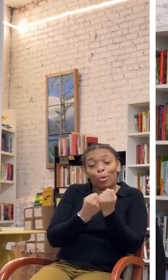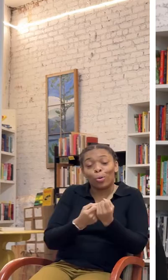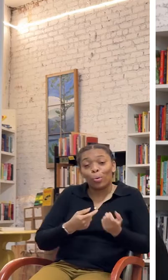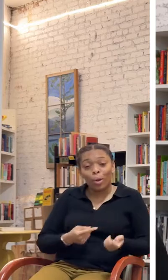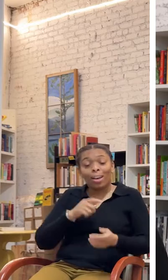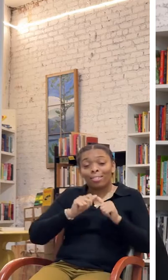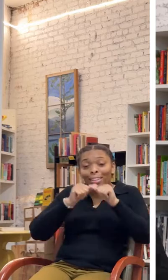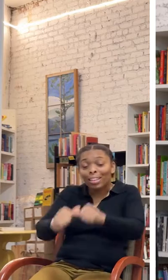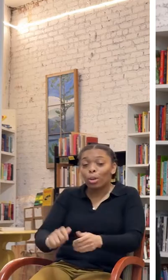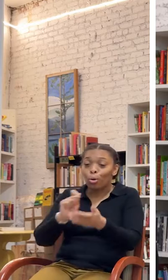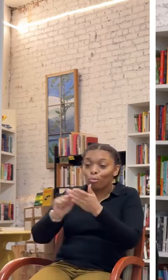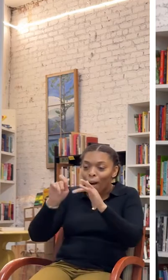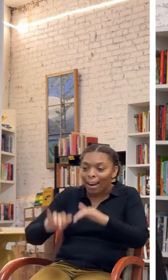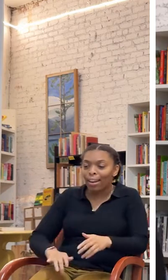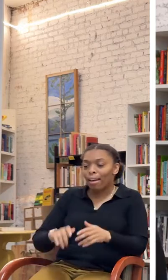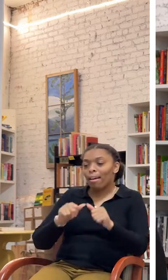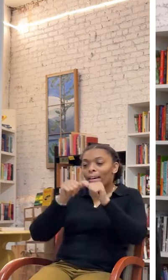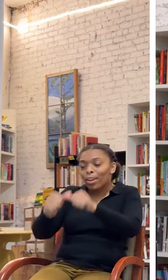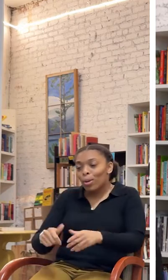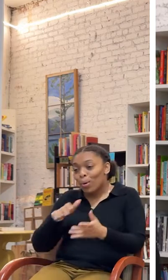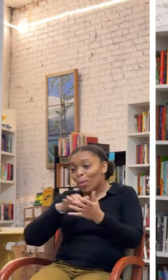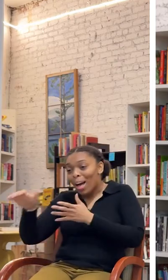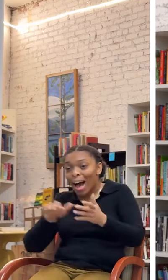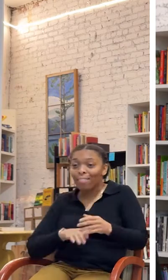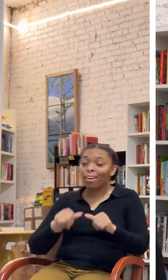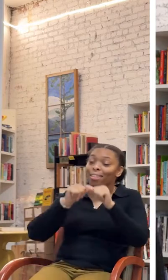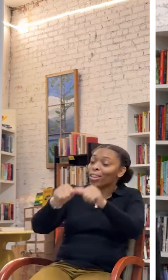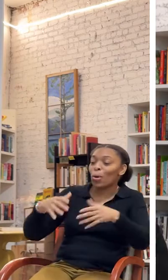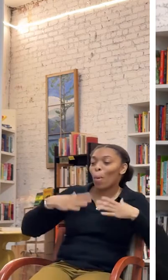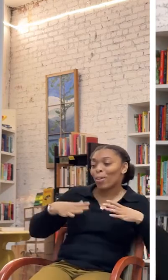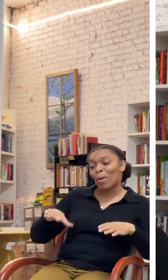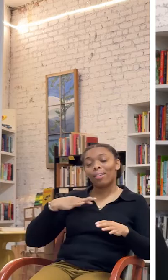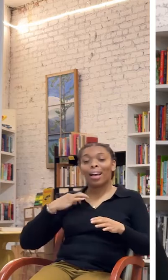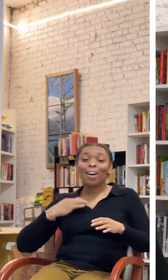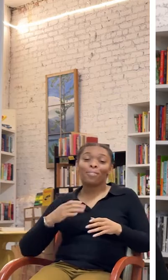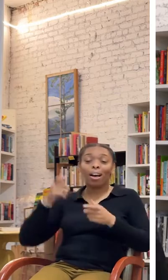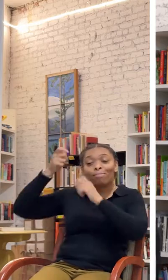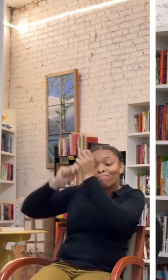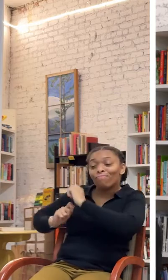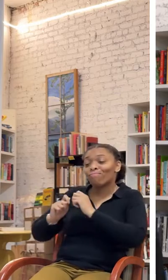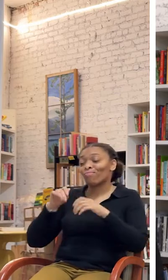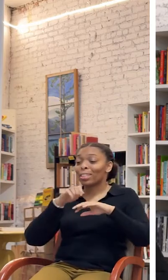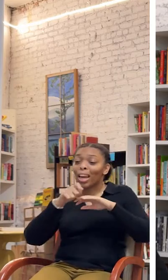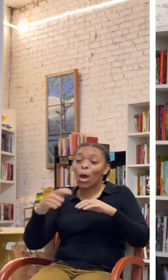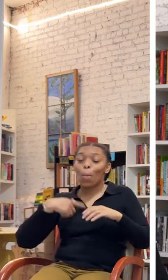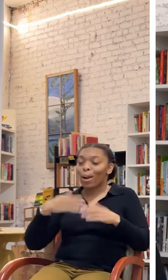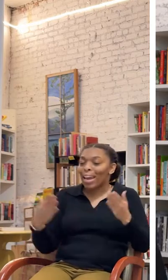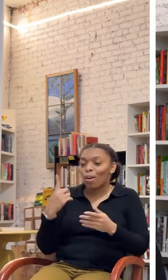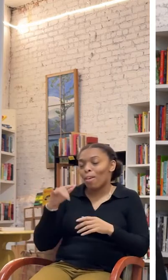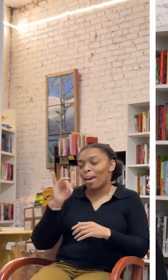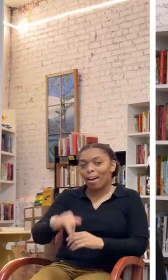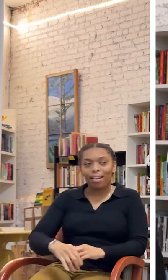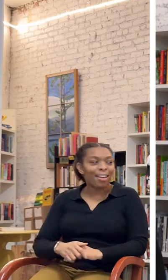writing. Keep crying, keep laughing, keep wearing your outfits, get your hair done, get your beads. We are here for all of